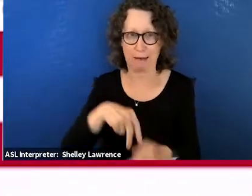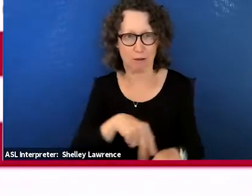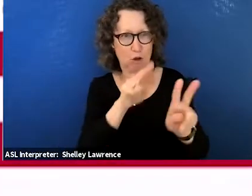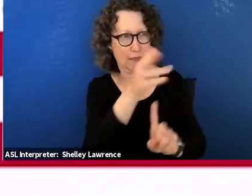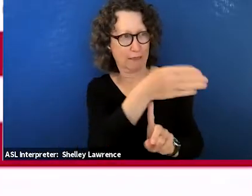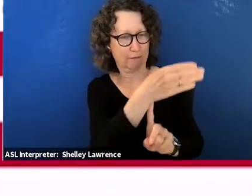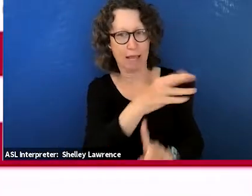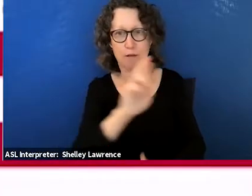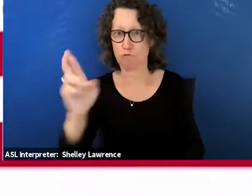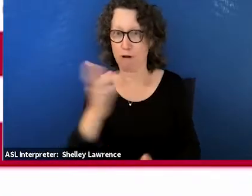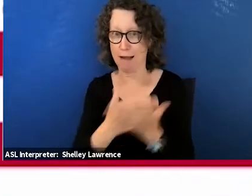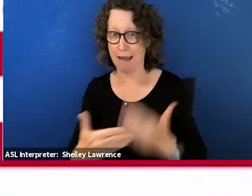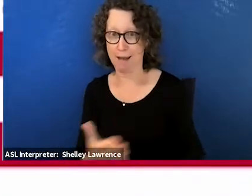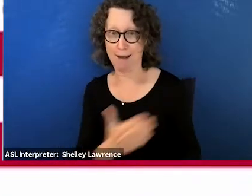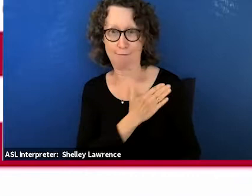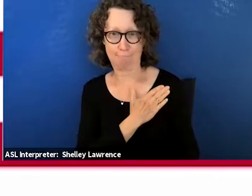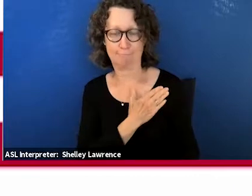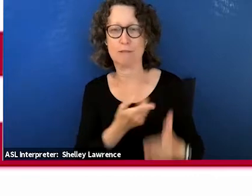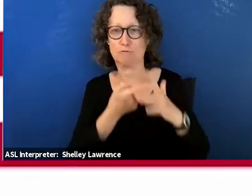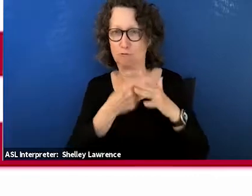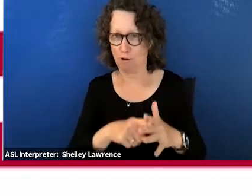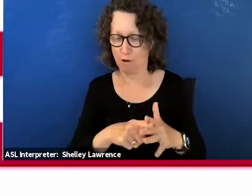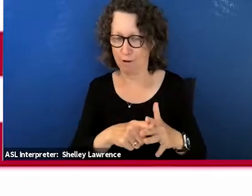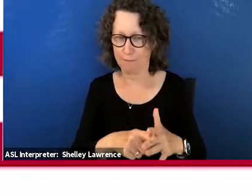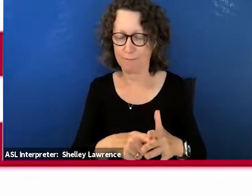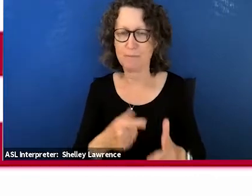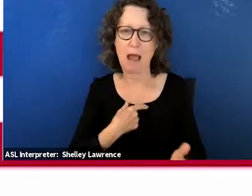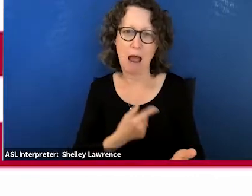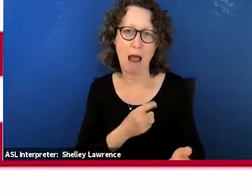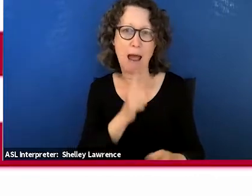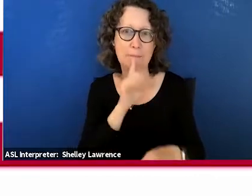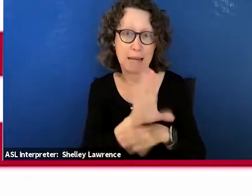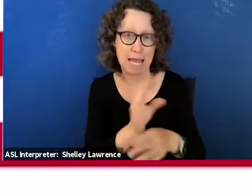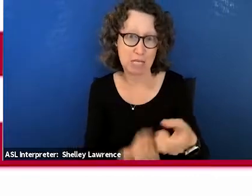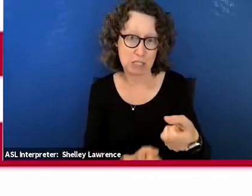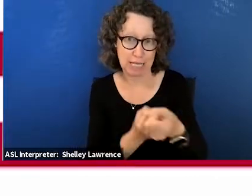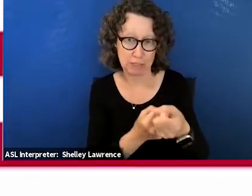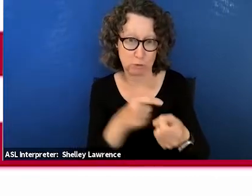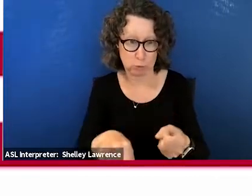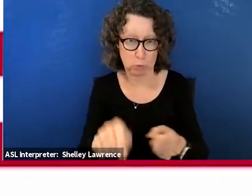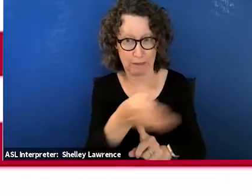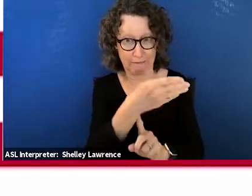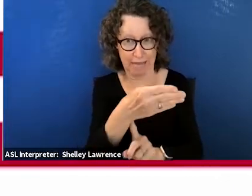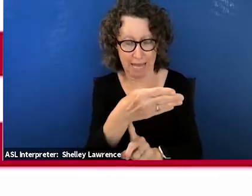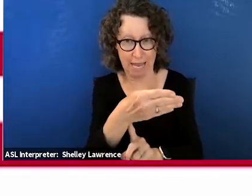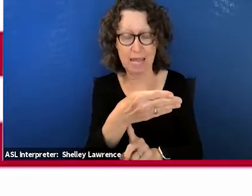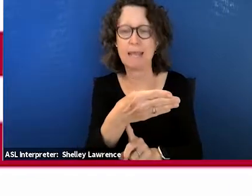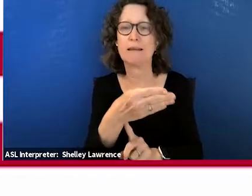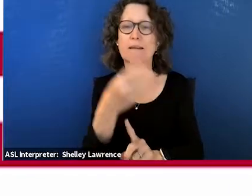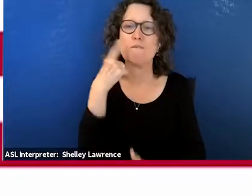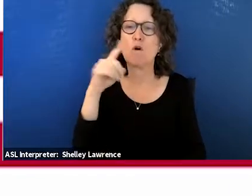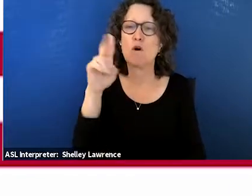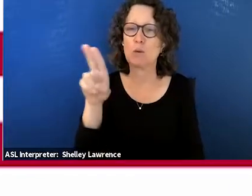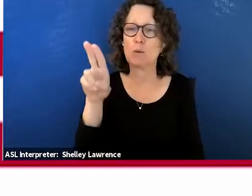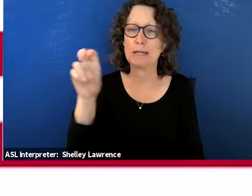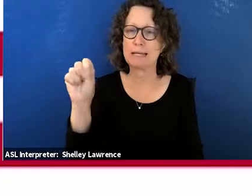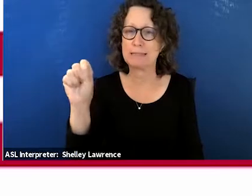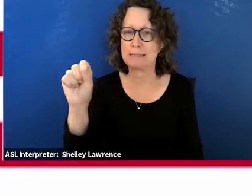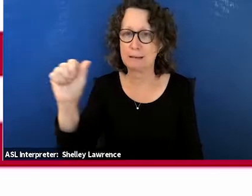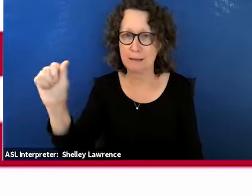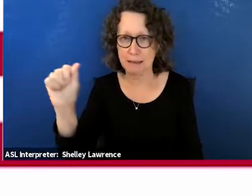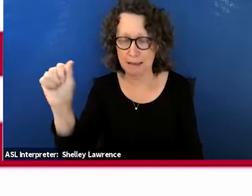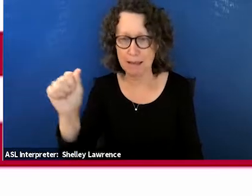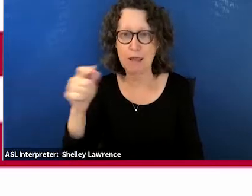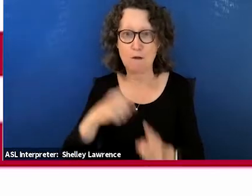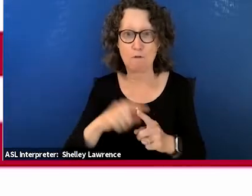right hand over your heart. Ready, begin. I pledge allegiance to the flag of the United States of America and